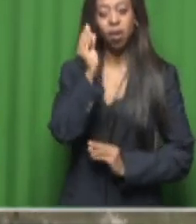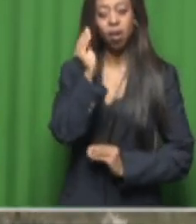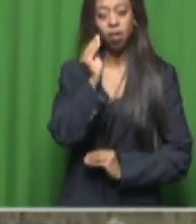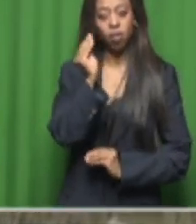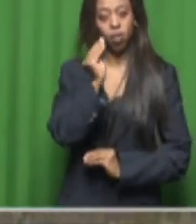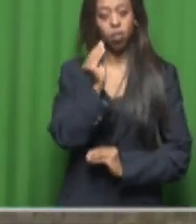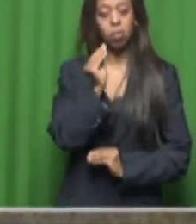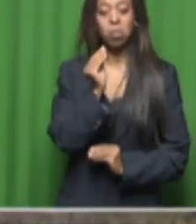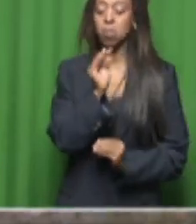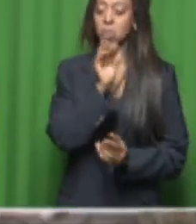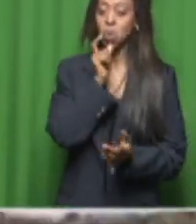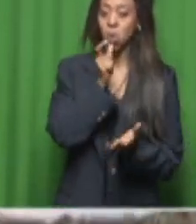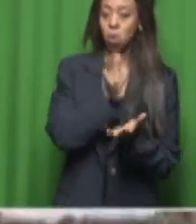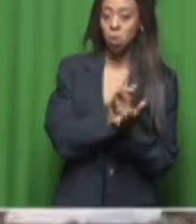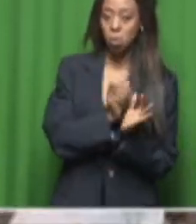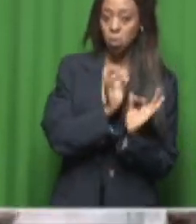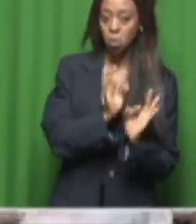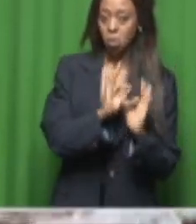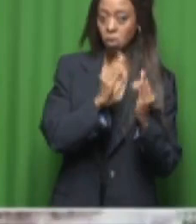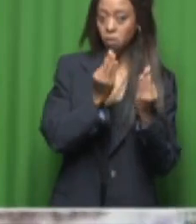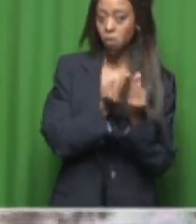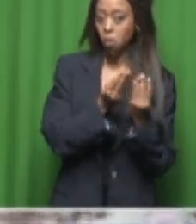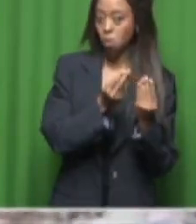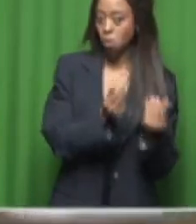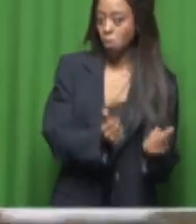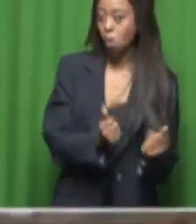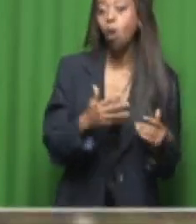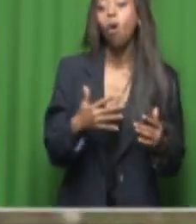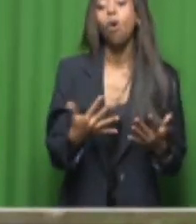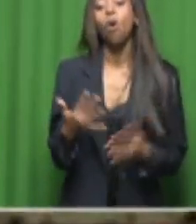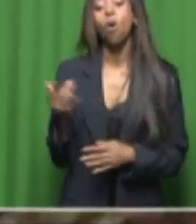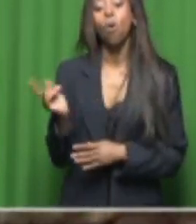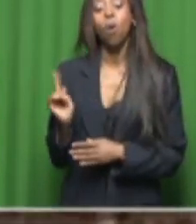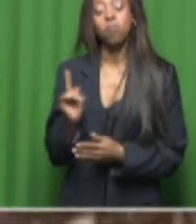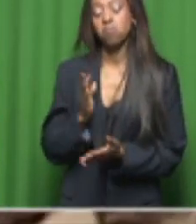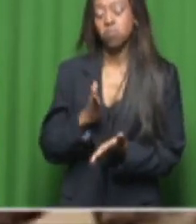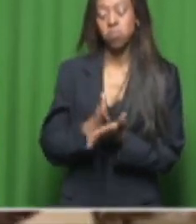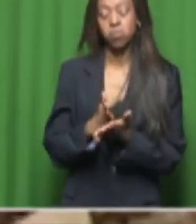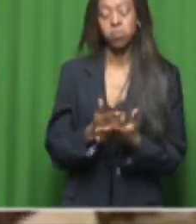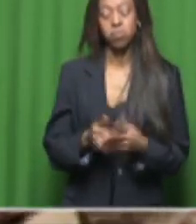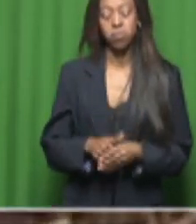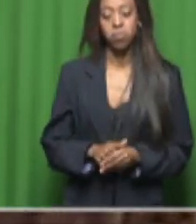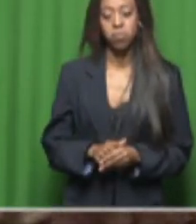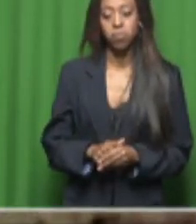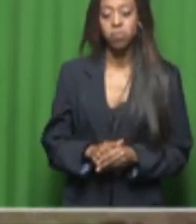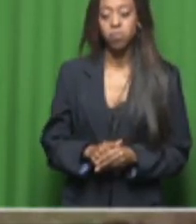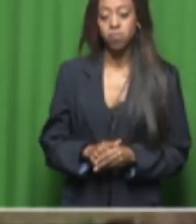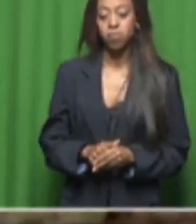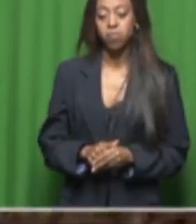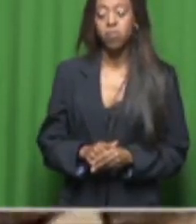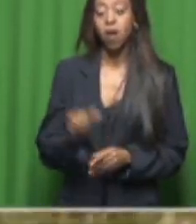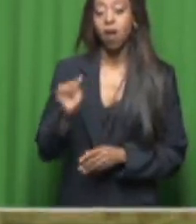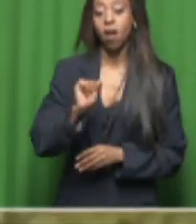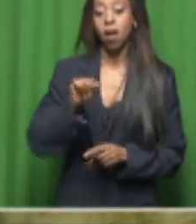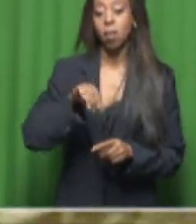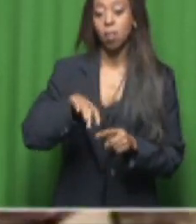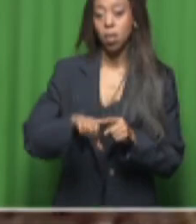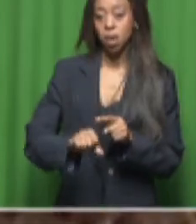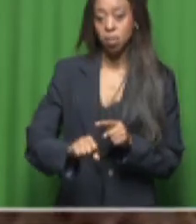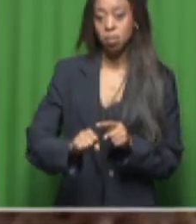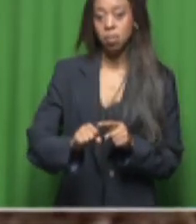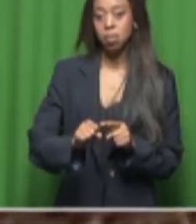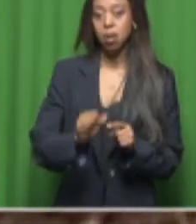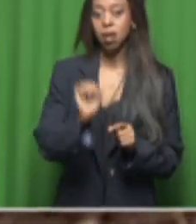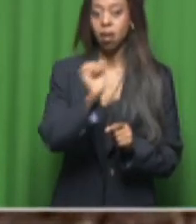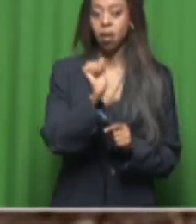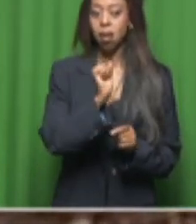police couldn't confirm that it was the family who went missing in Bergville on New Year's Day, but said that the car found matched the description